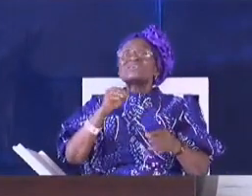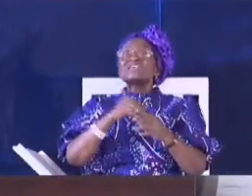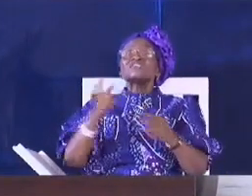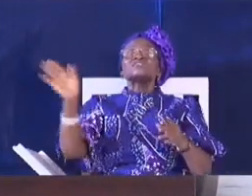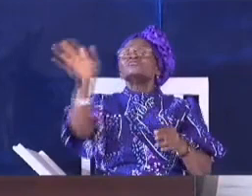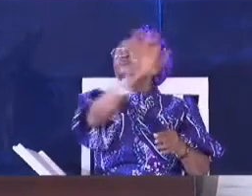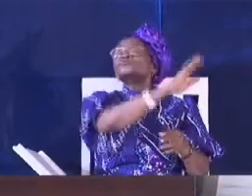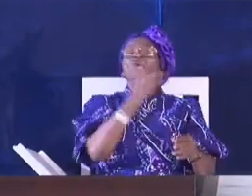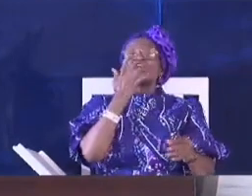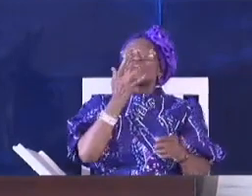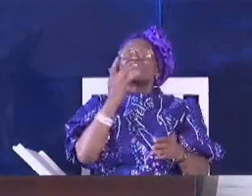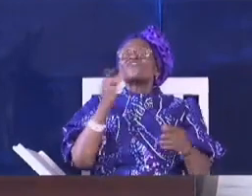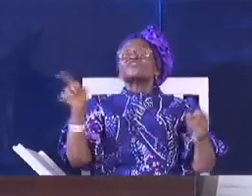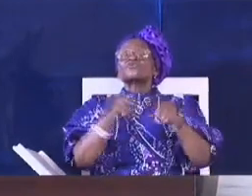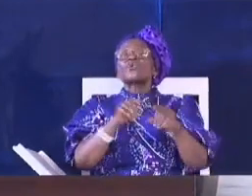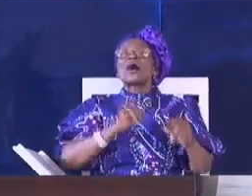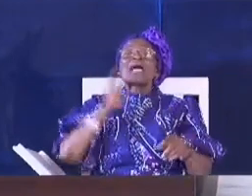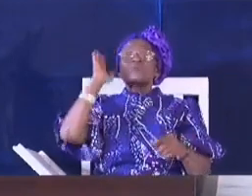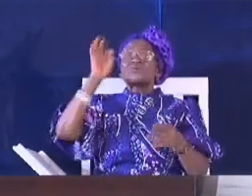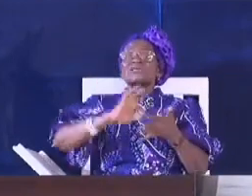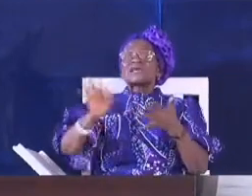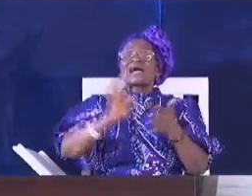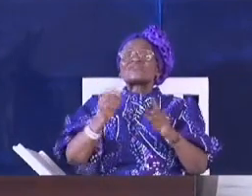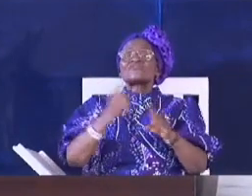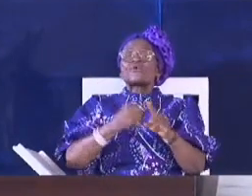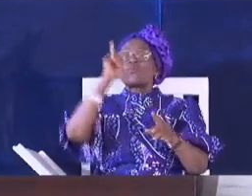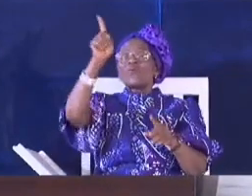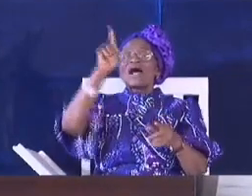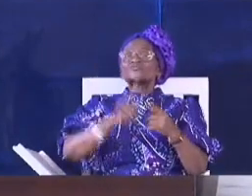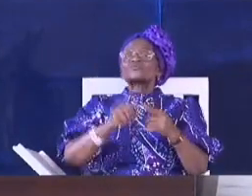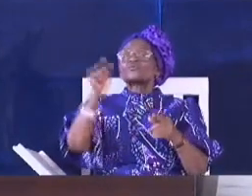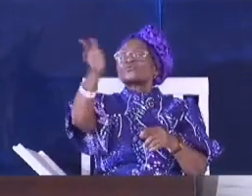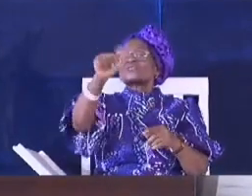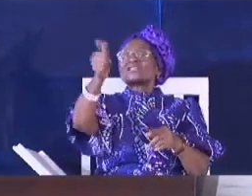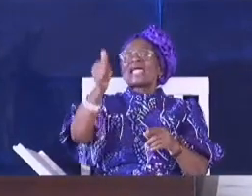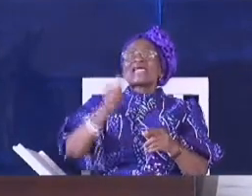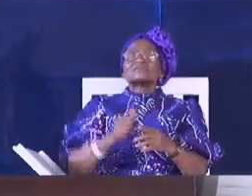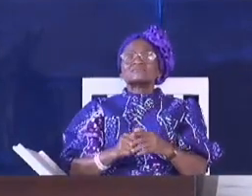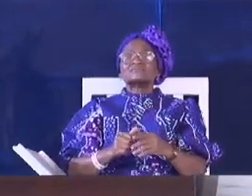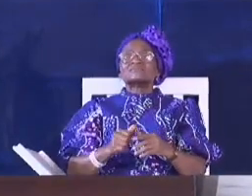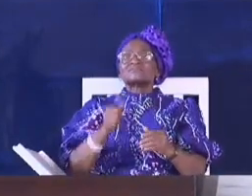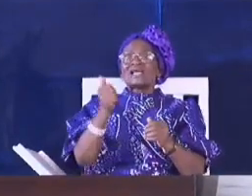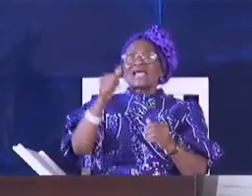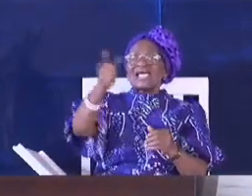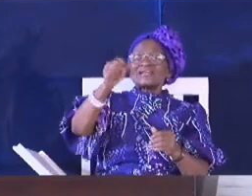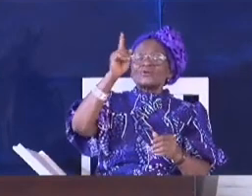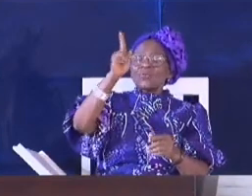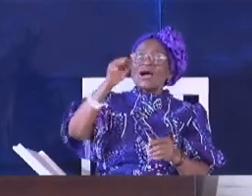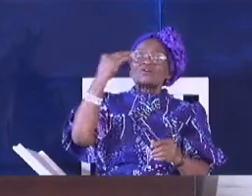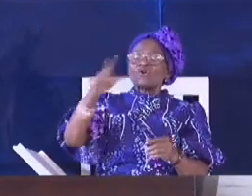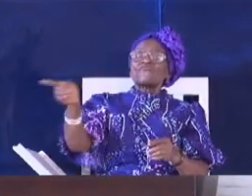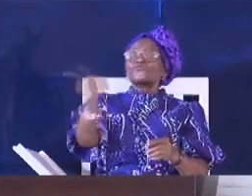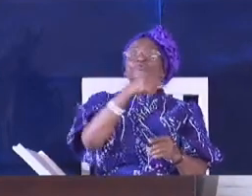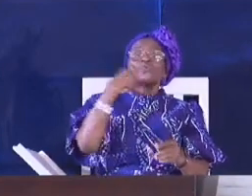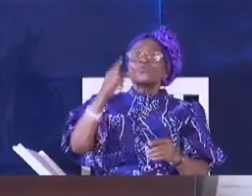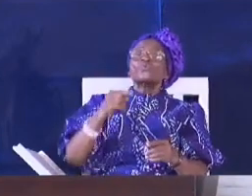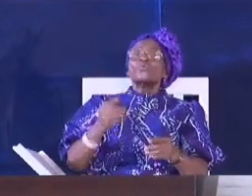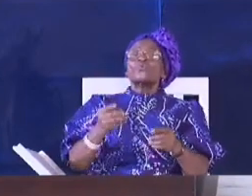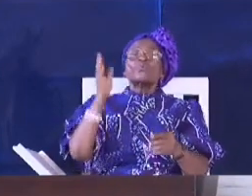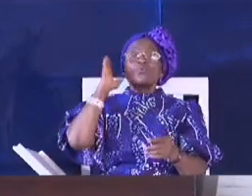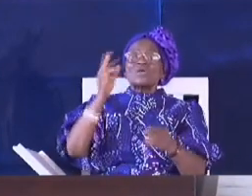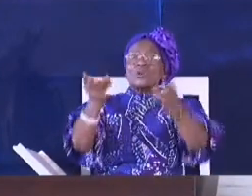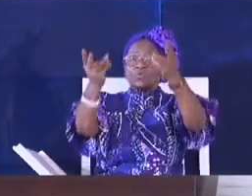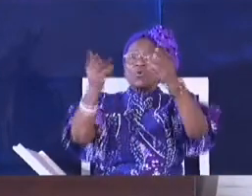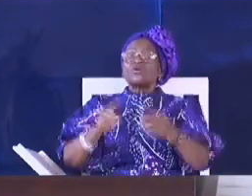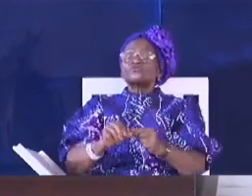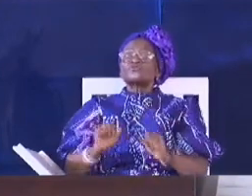favor. So I'm going to count from 1 to 10. Any one of you who will want to